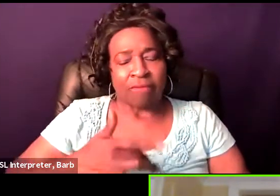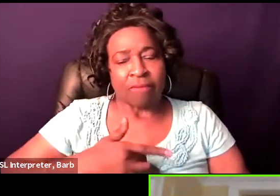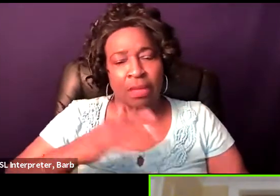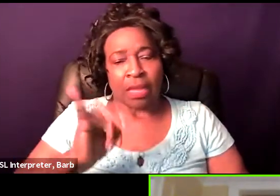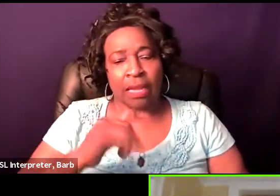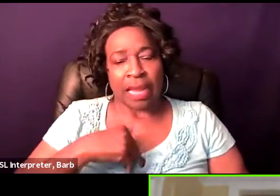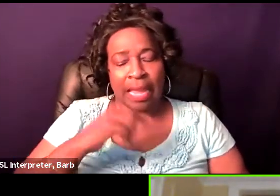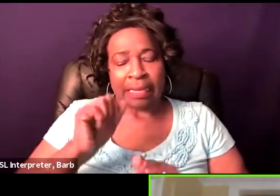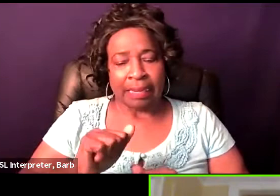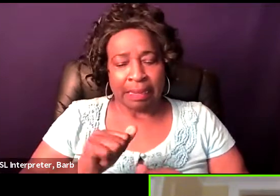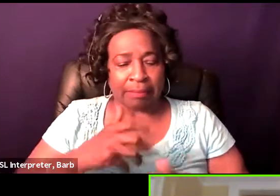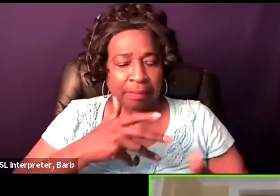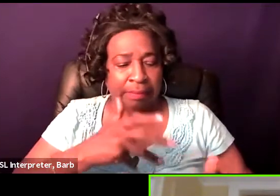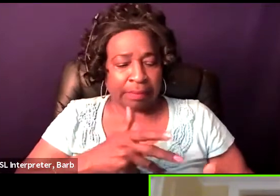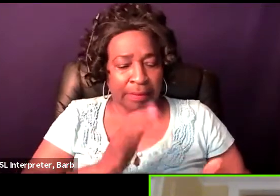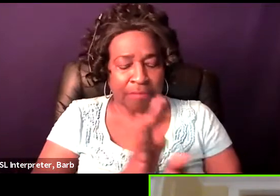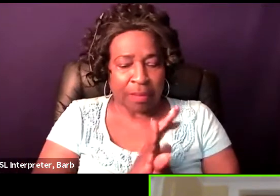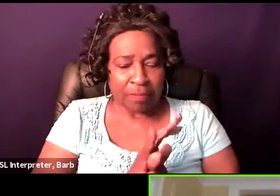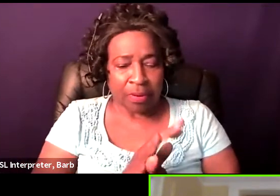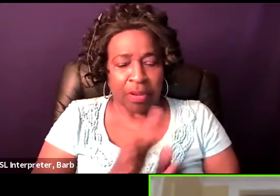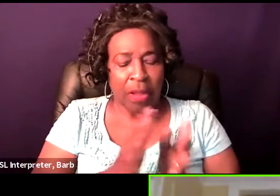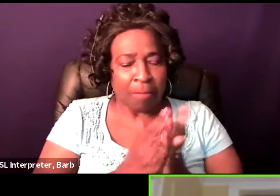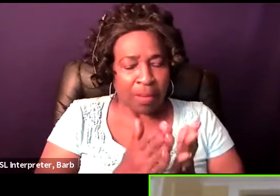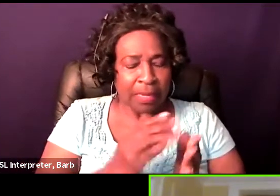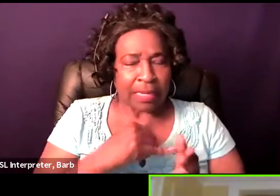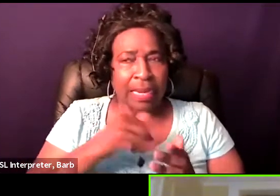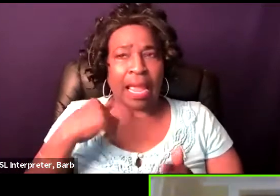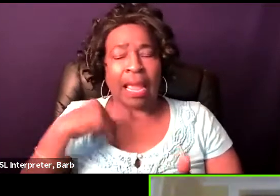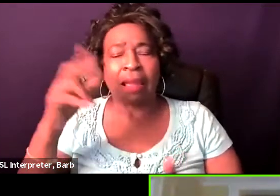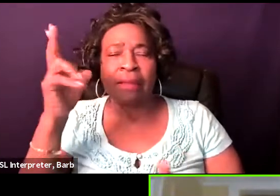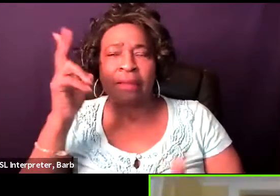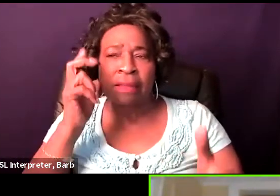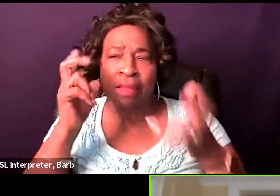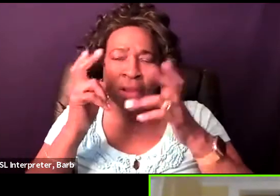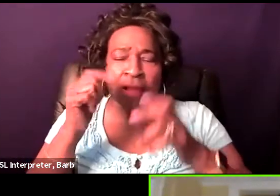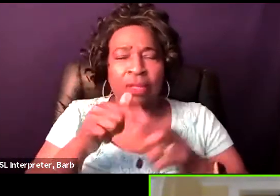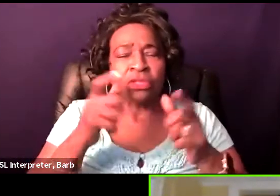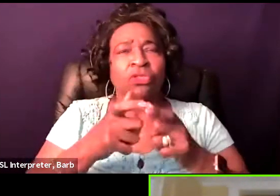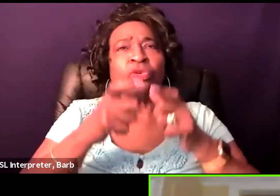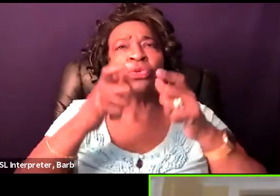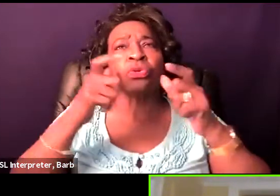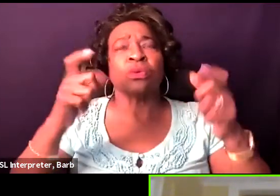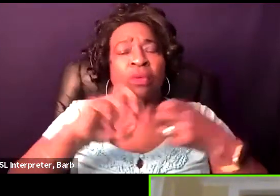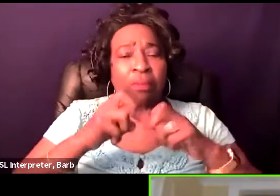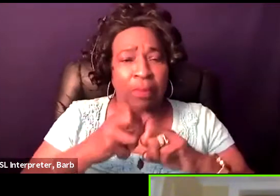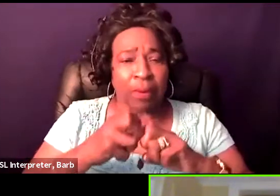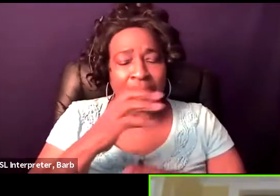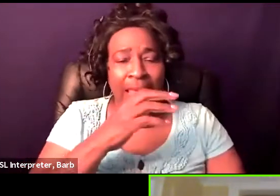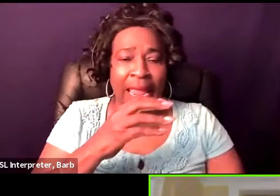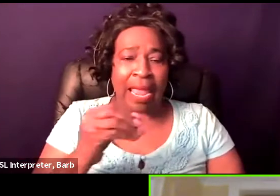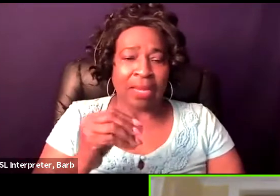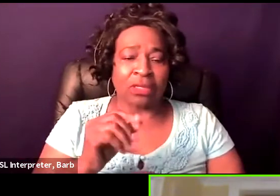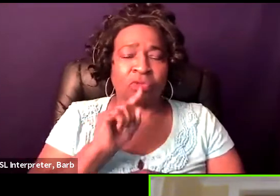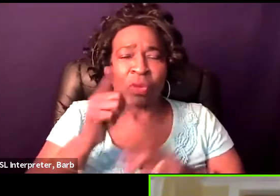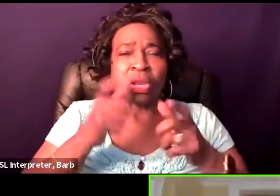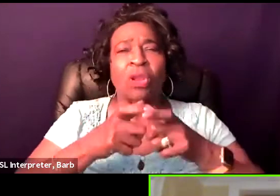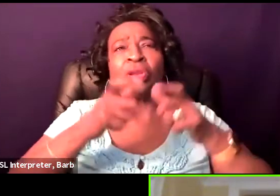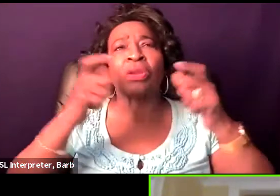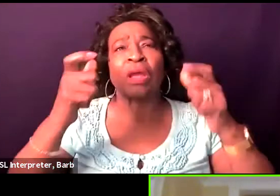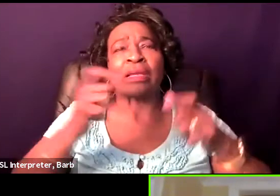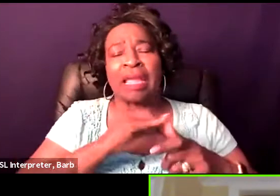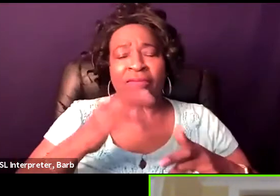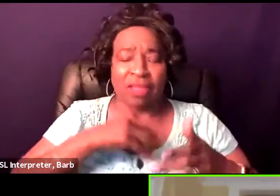a paper or a talk or a book feeling like, okay, this is a huge problem and it is so large and it feels so